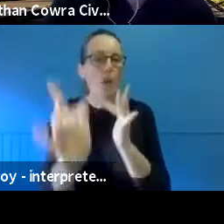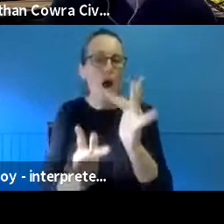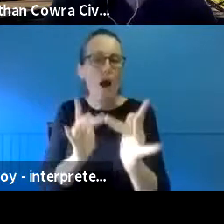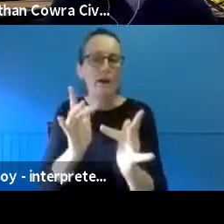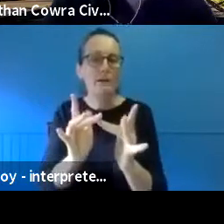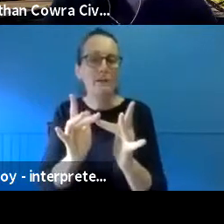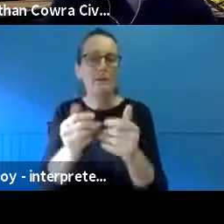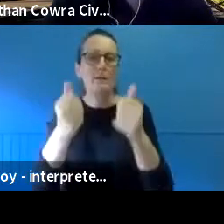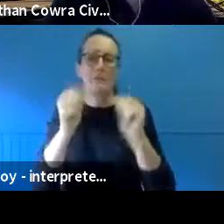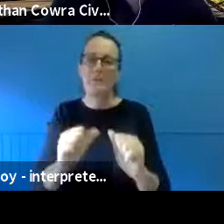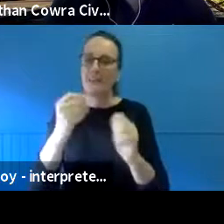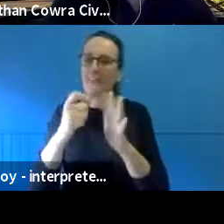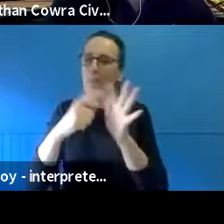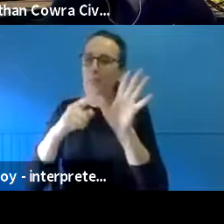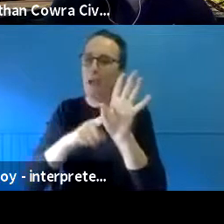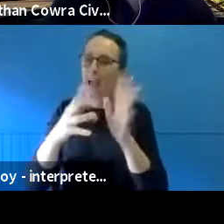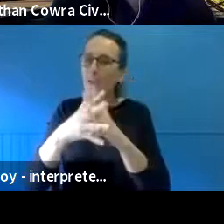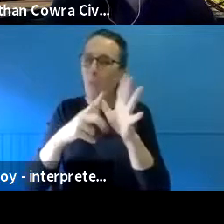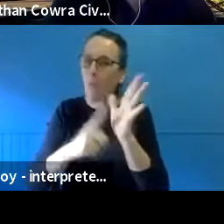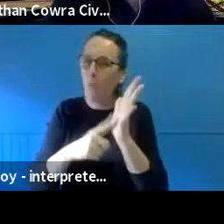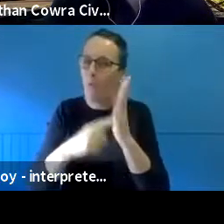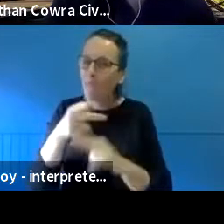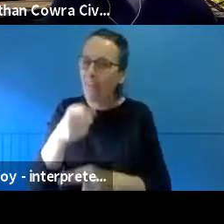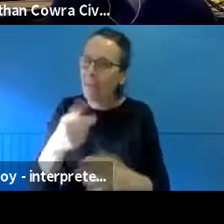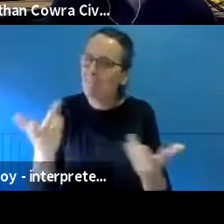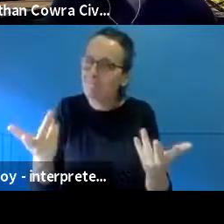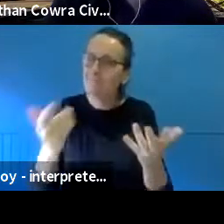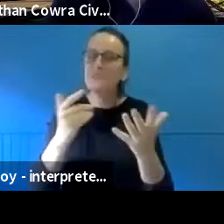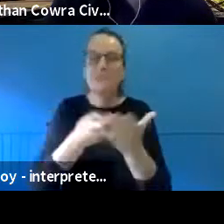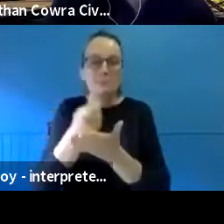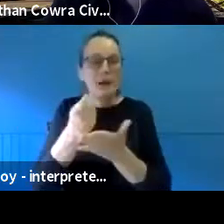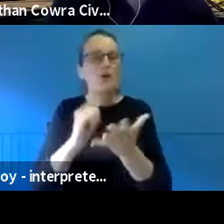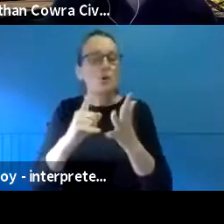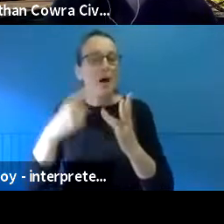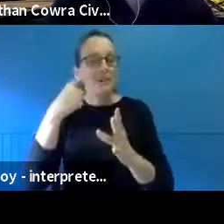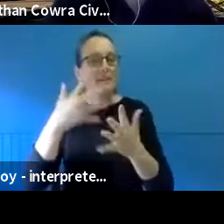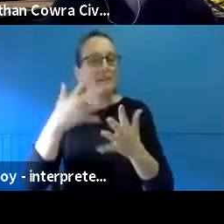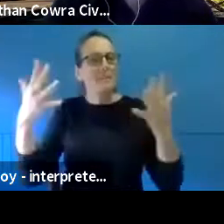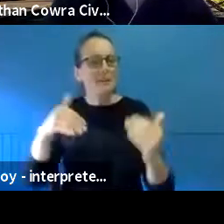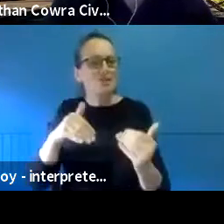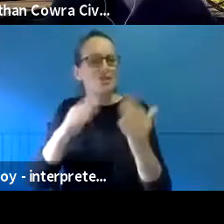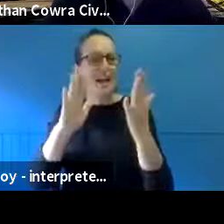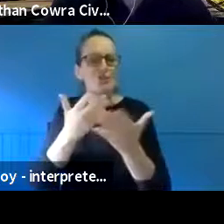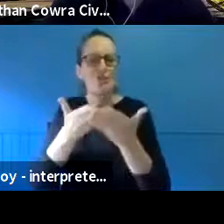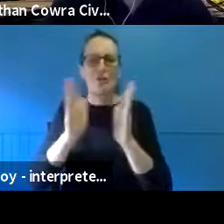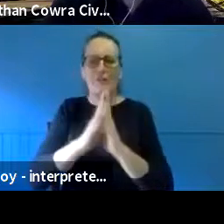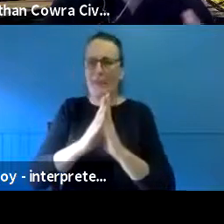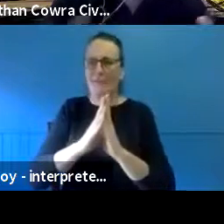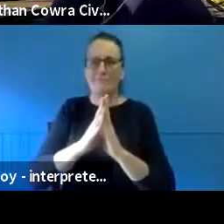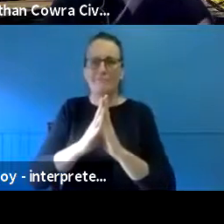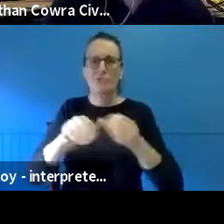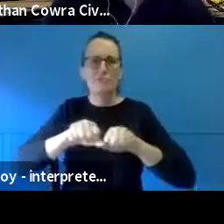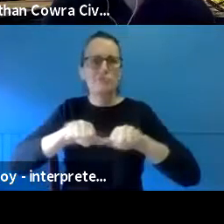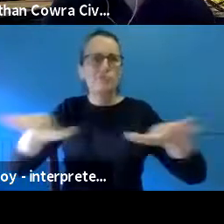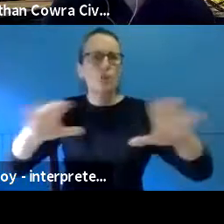paywall. And I think there's going to be real challenges in how to communicate, despite the fact we've spent